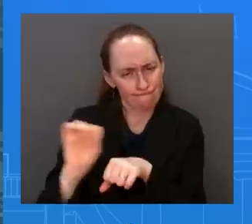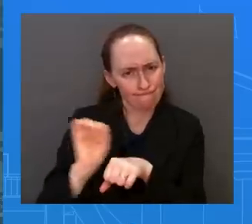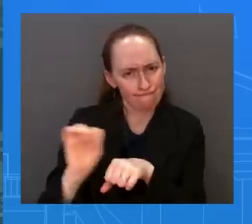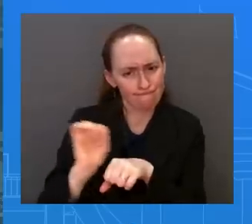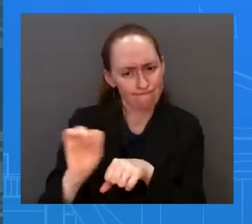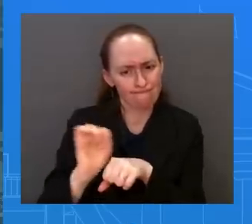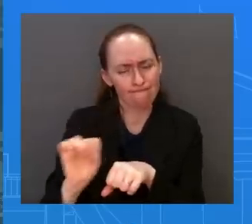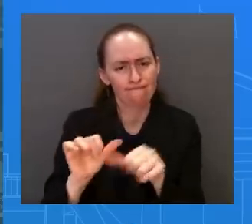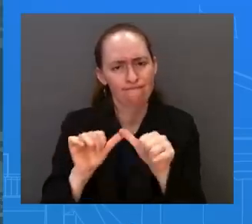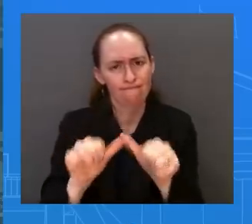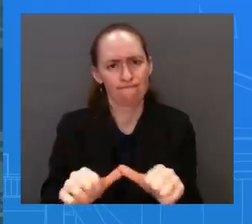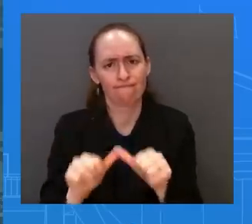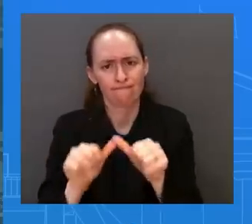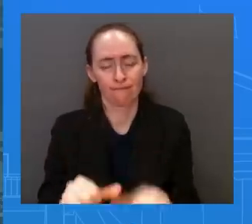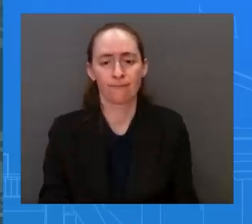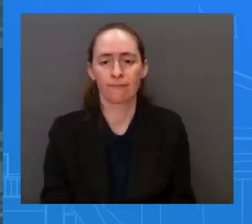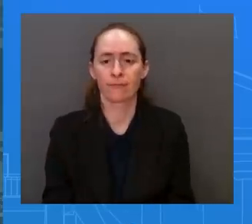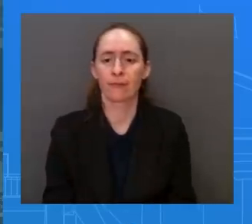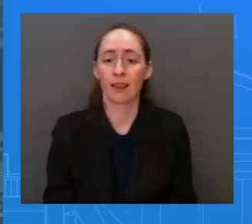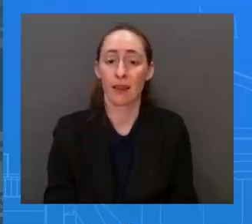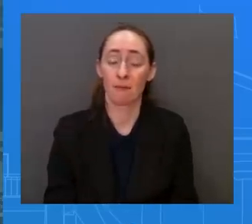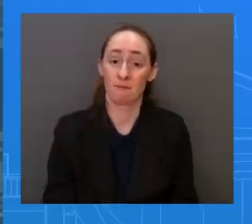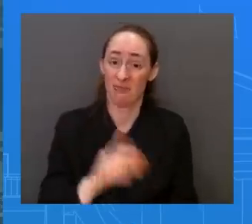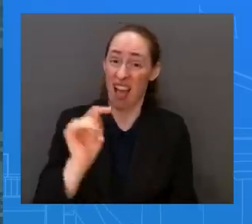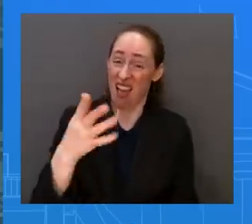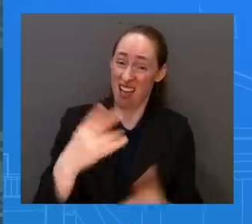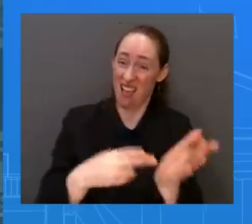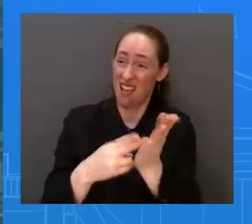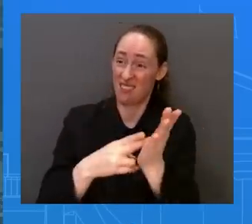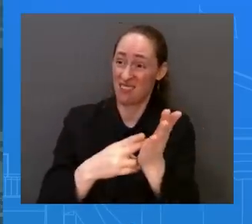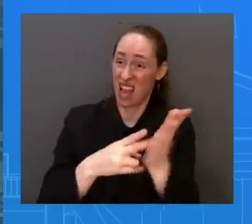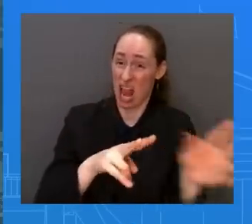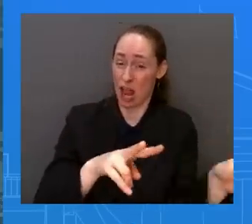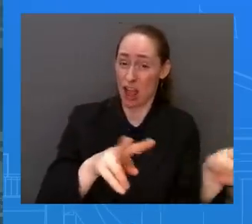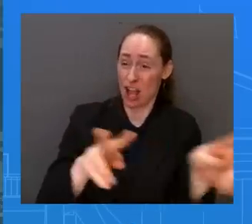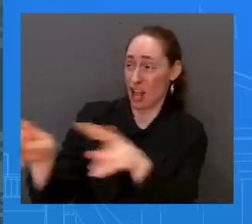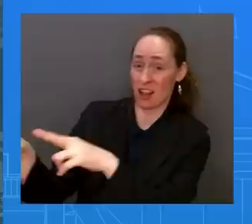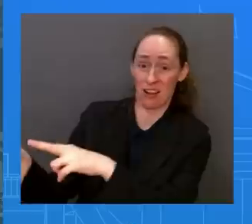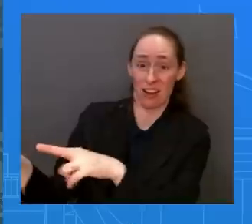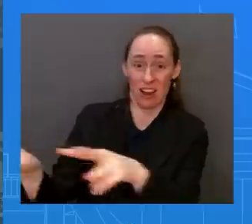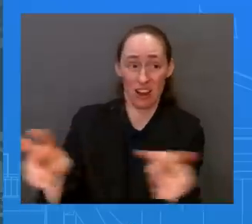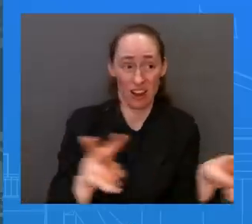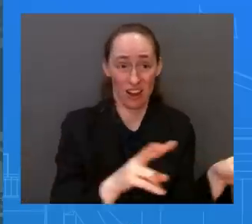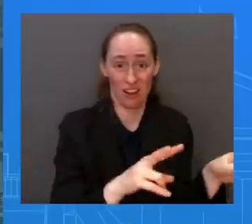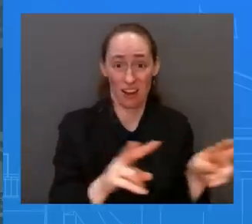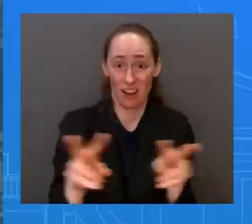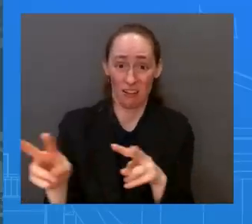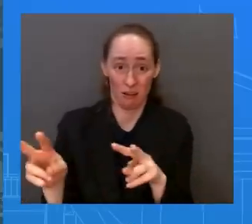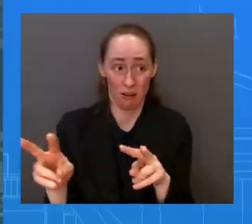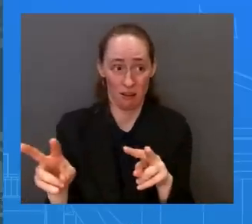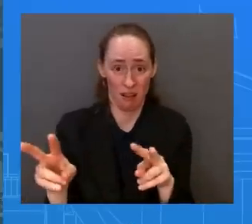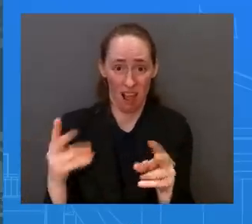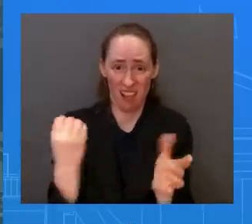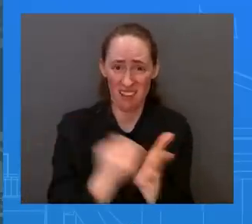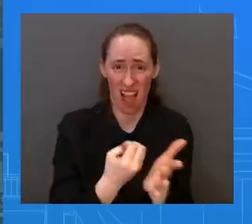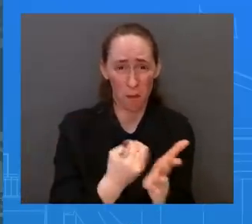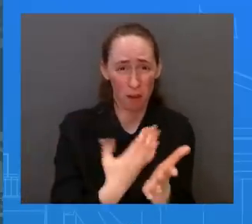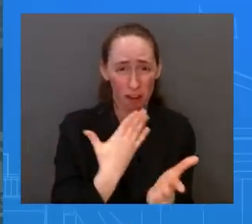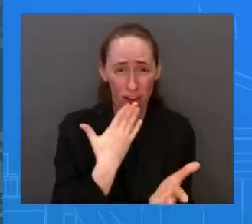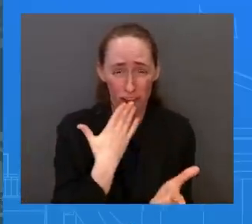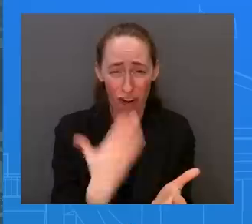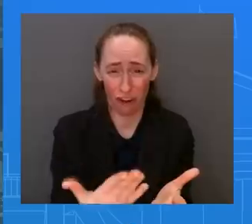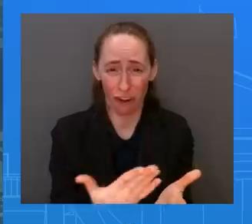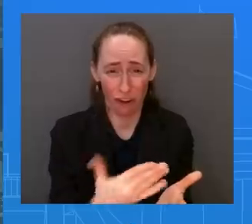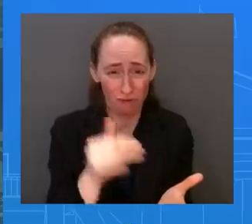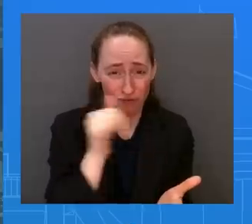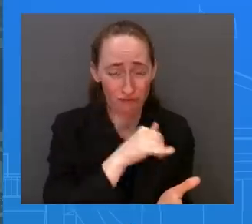at how the economy has bounced back because of this work that the president has done, and Brian spoke to this, I have spoken to this, when you think